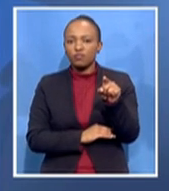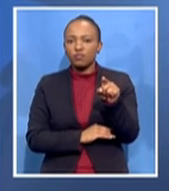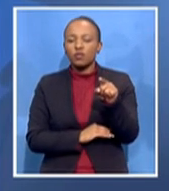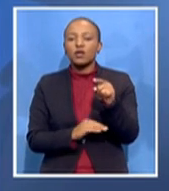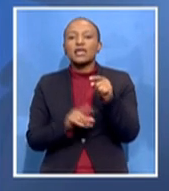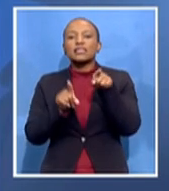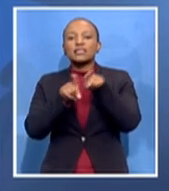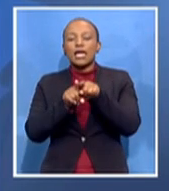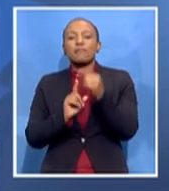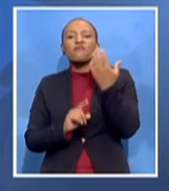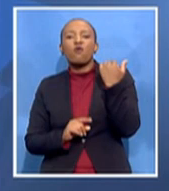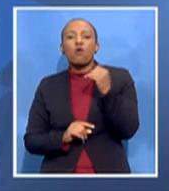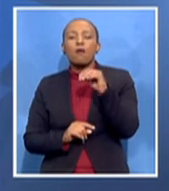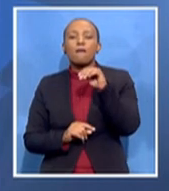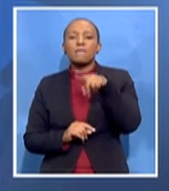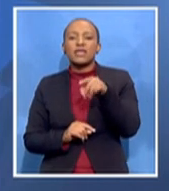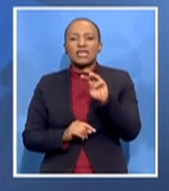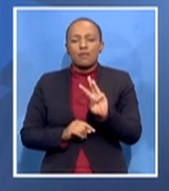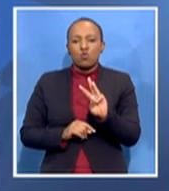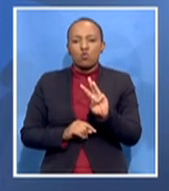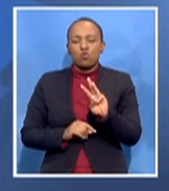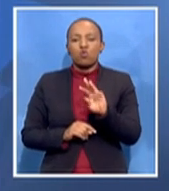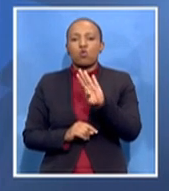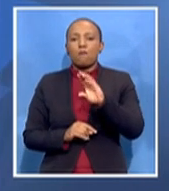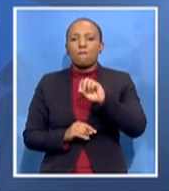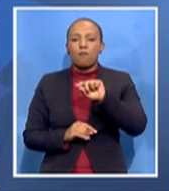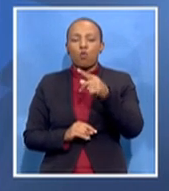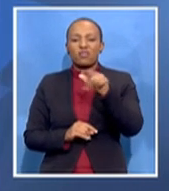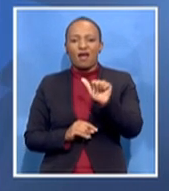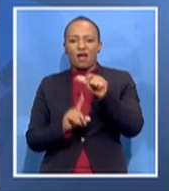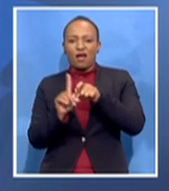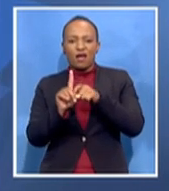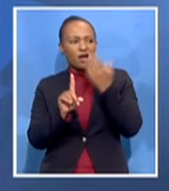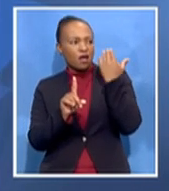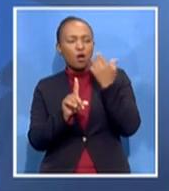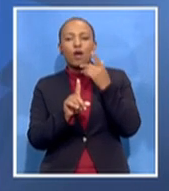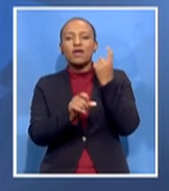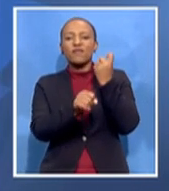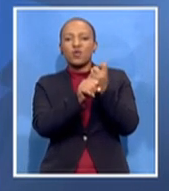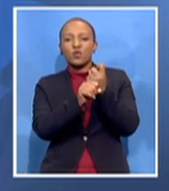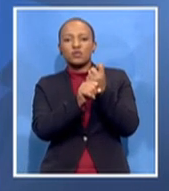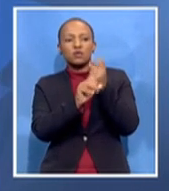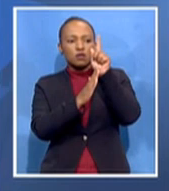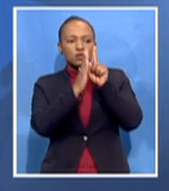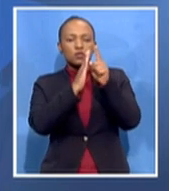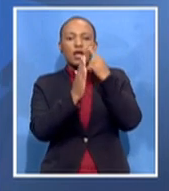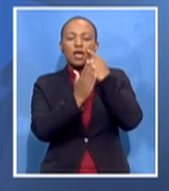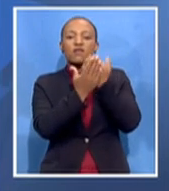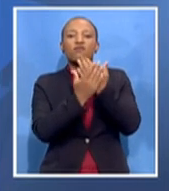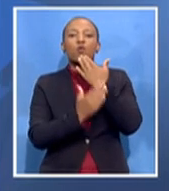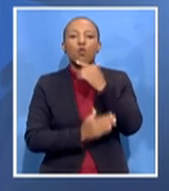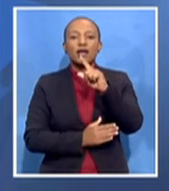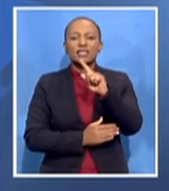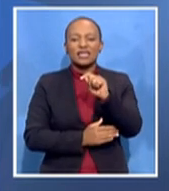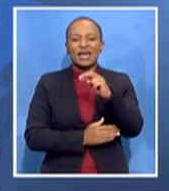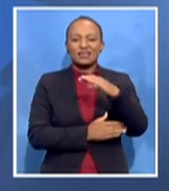relation to his failure to give evidence before the TRC, except that he's in a worse